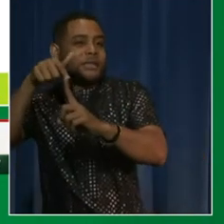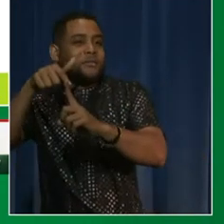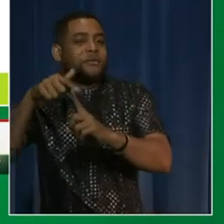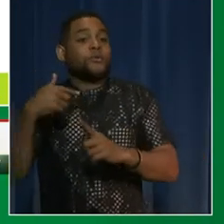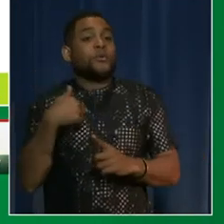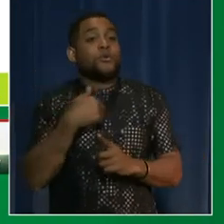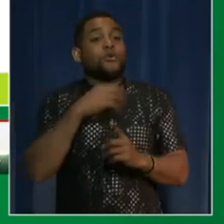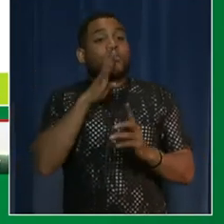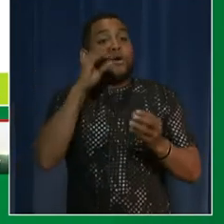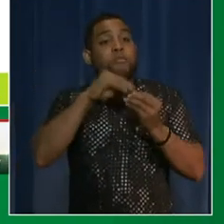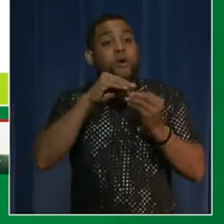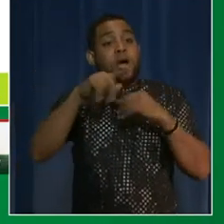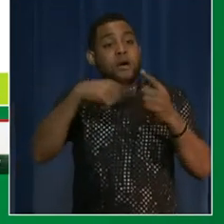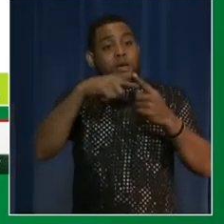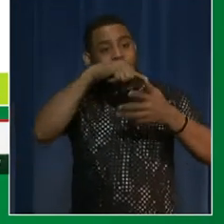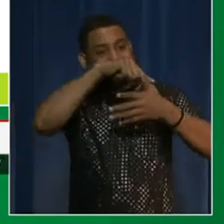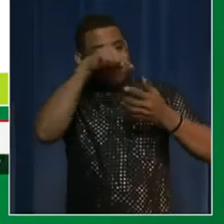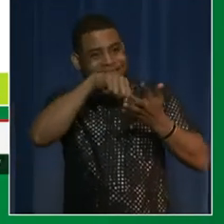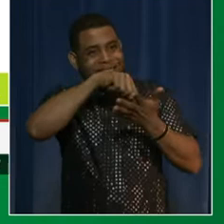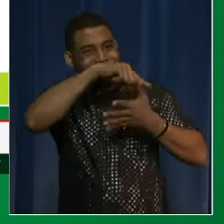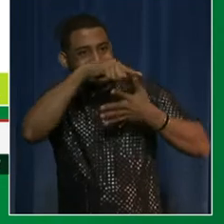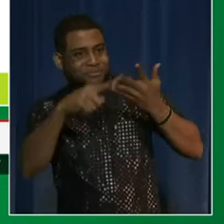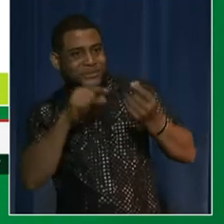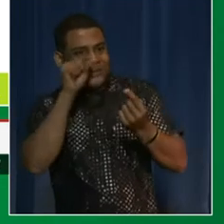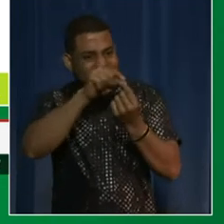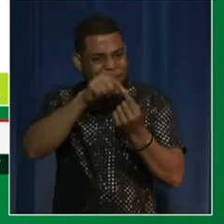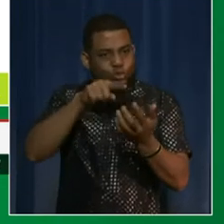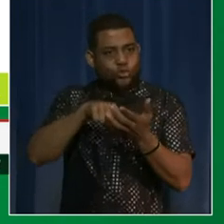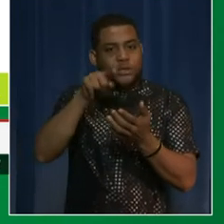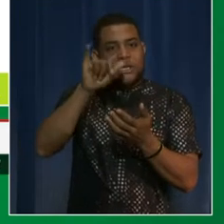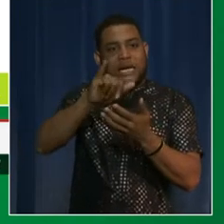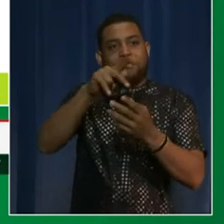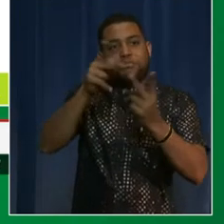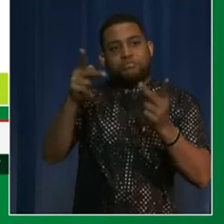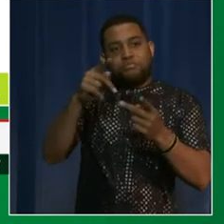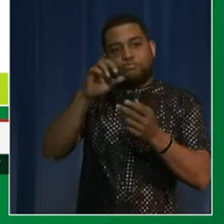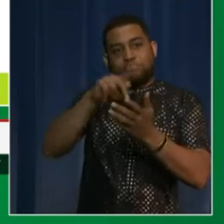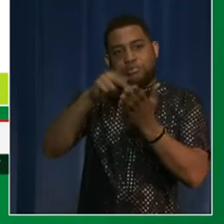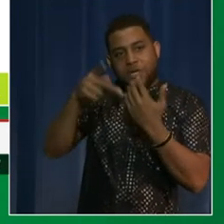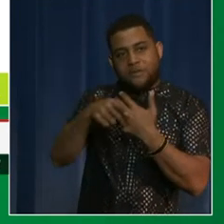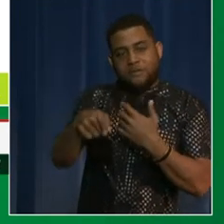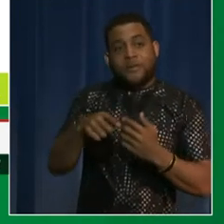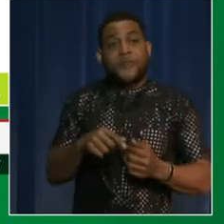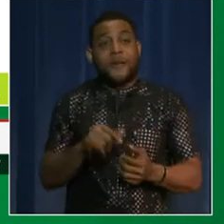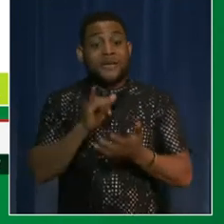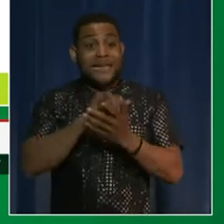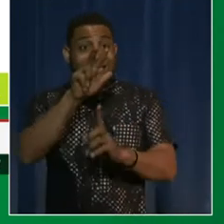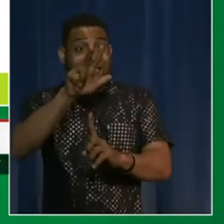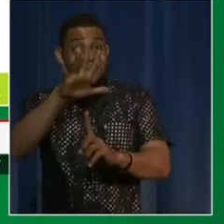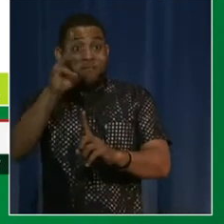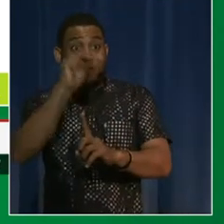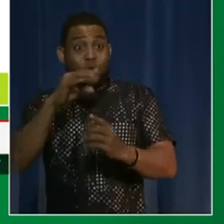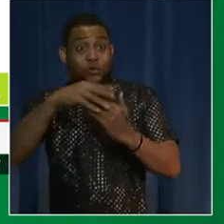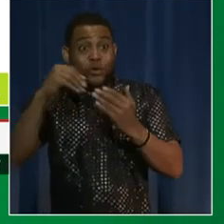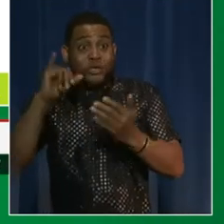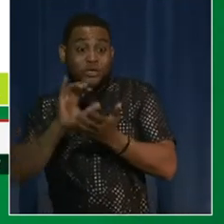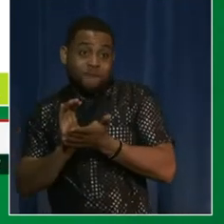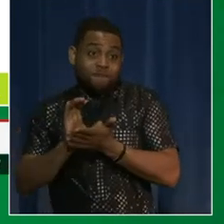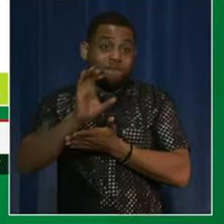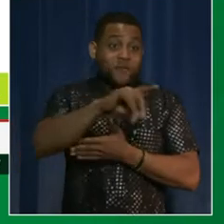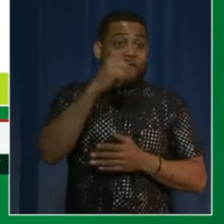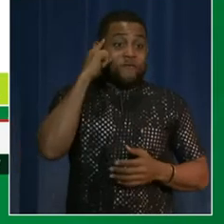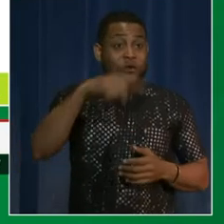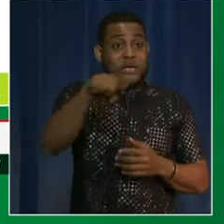program. This year, there will be about $35 million to go towards these 140 affordable housing projects. We have already